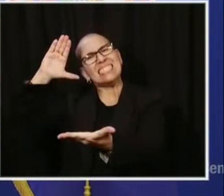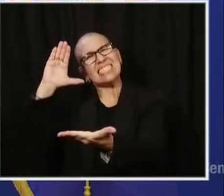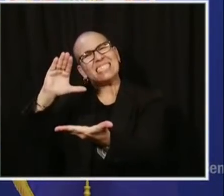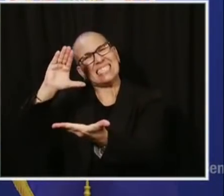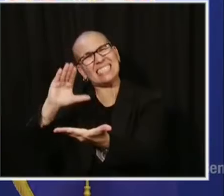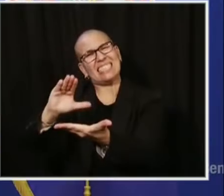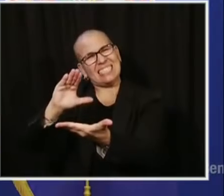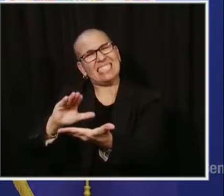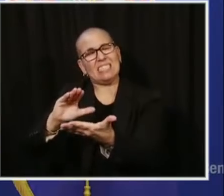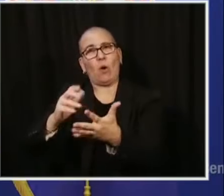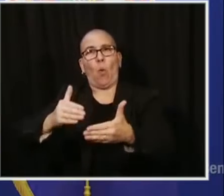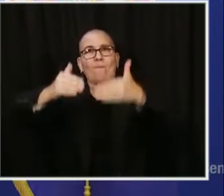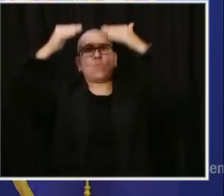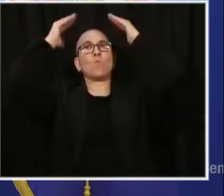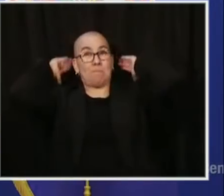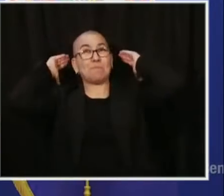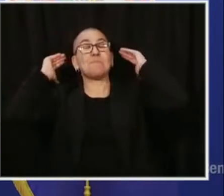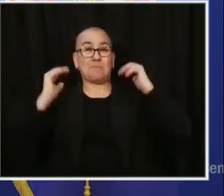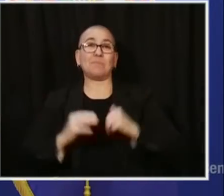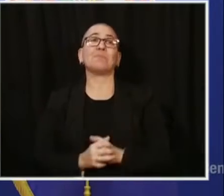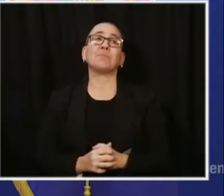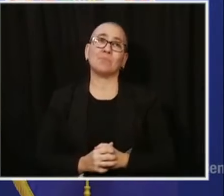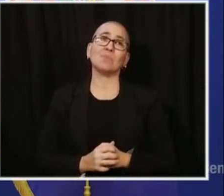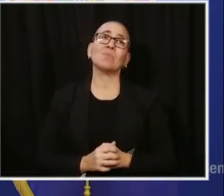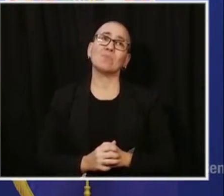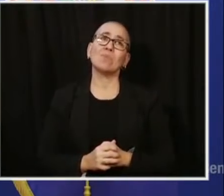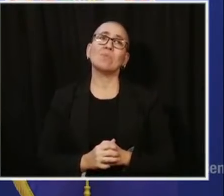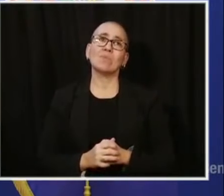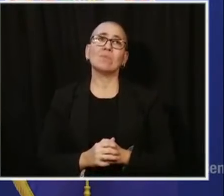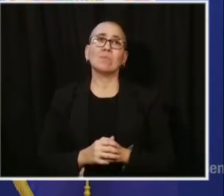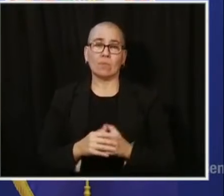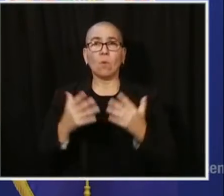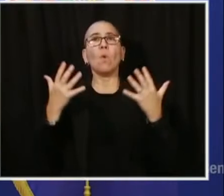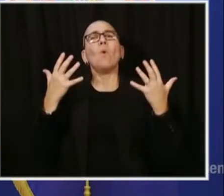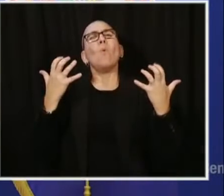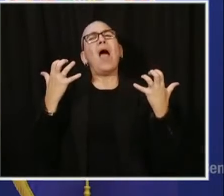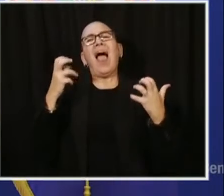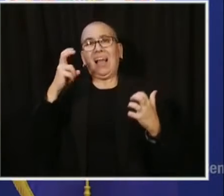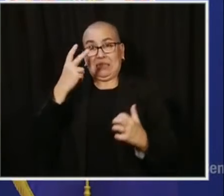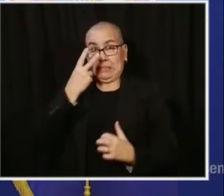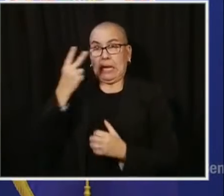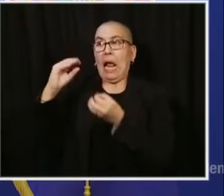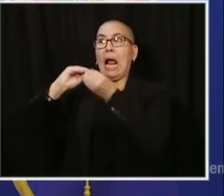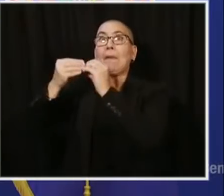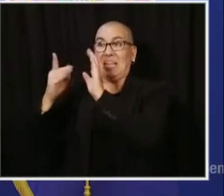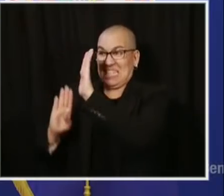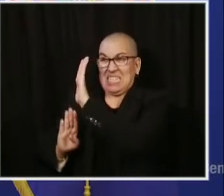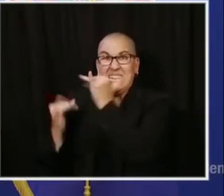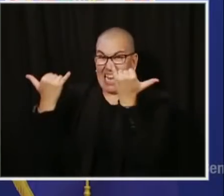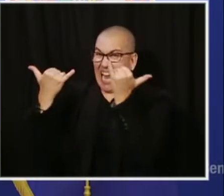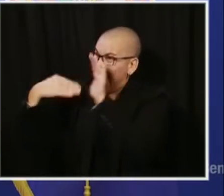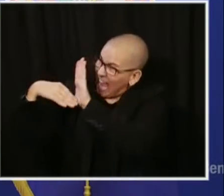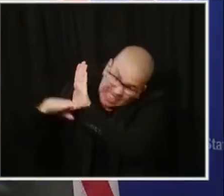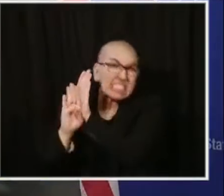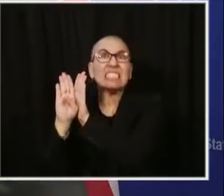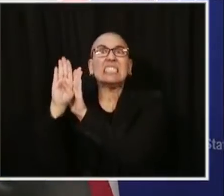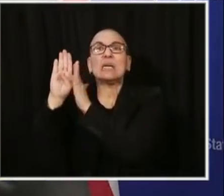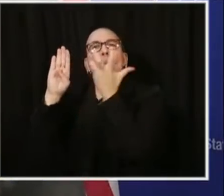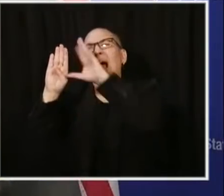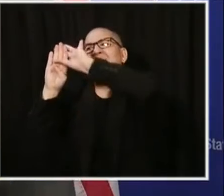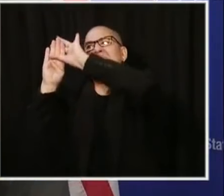shore up a little bit to push back after this one breaks for the next one that will come. Receptions and similar